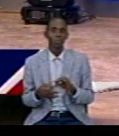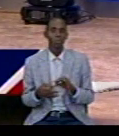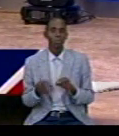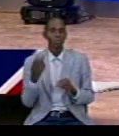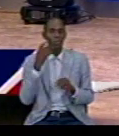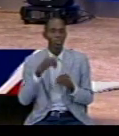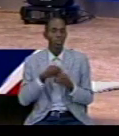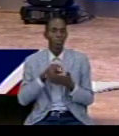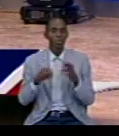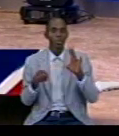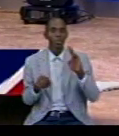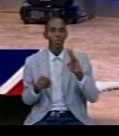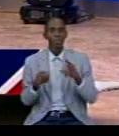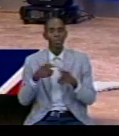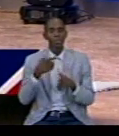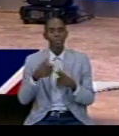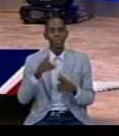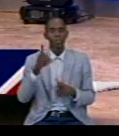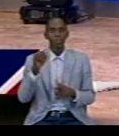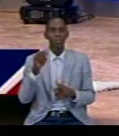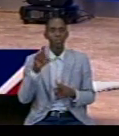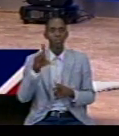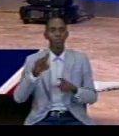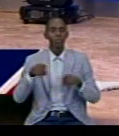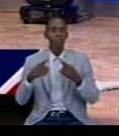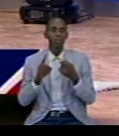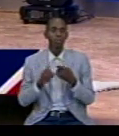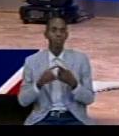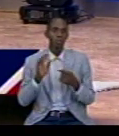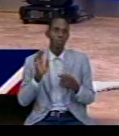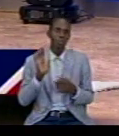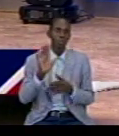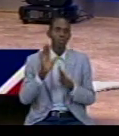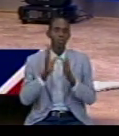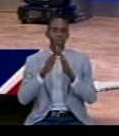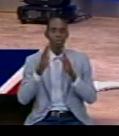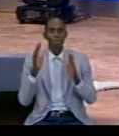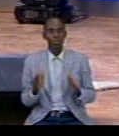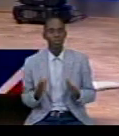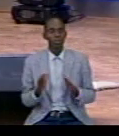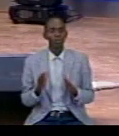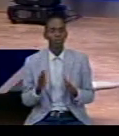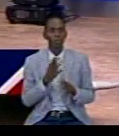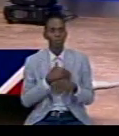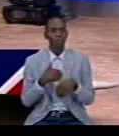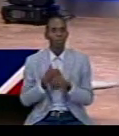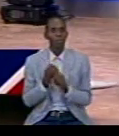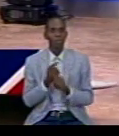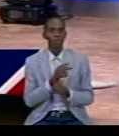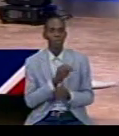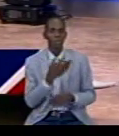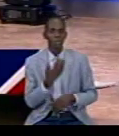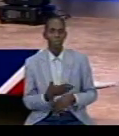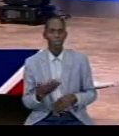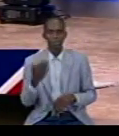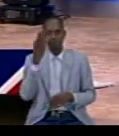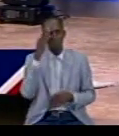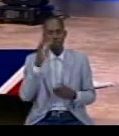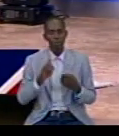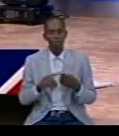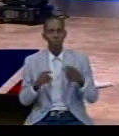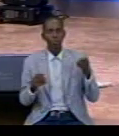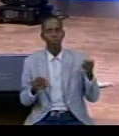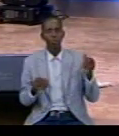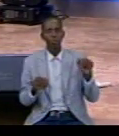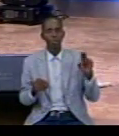Verse 17. In verse 17 it says, then Daniel went to his house and made the thing